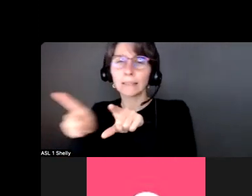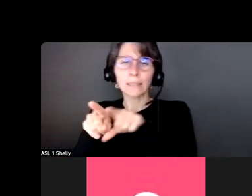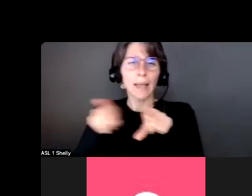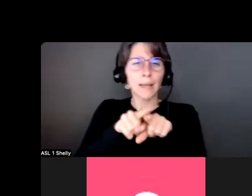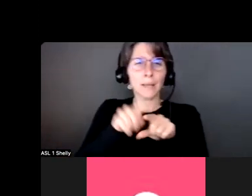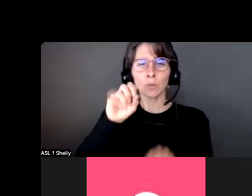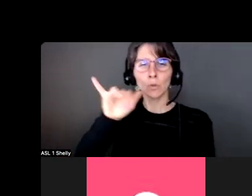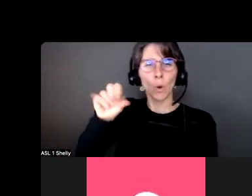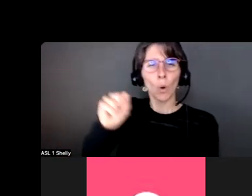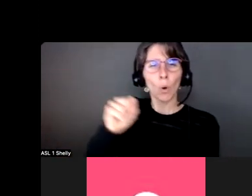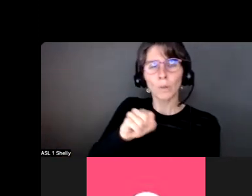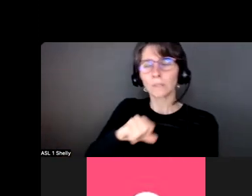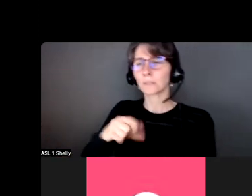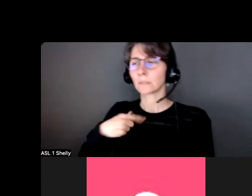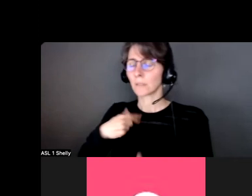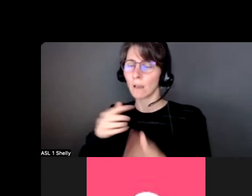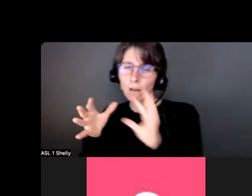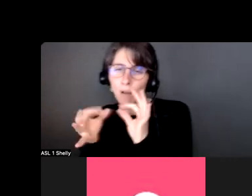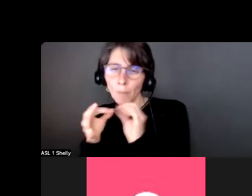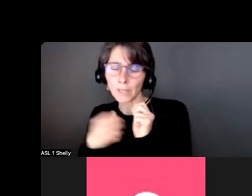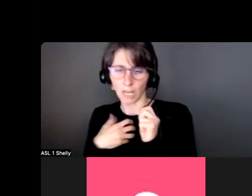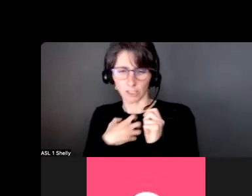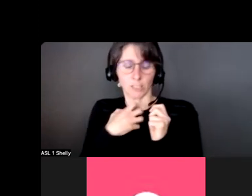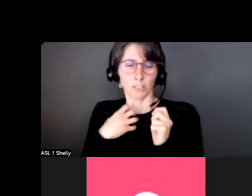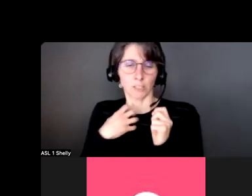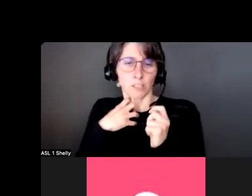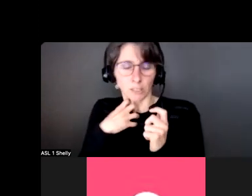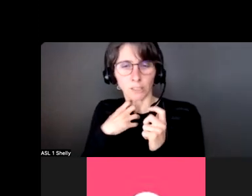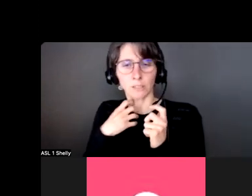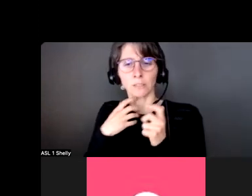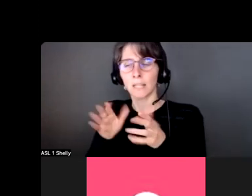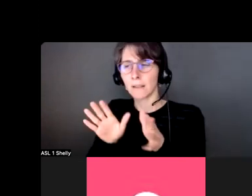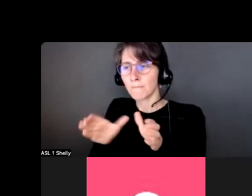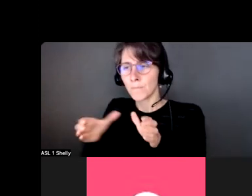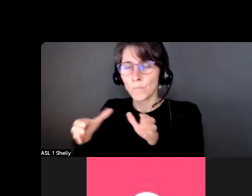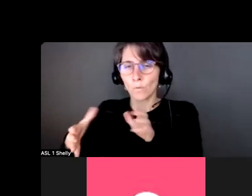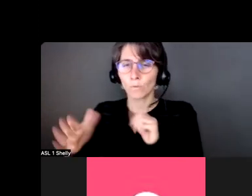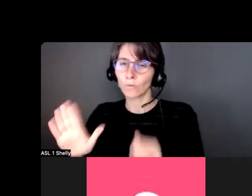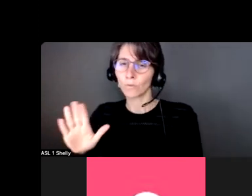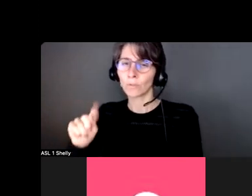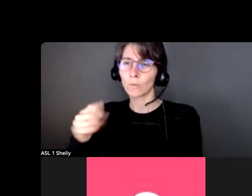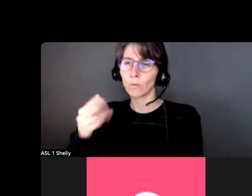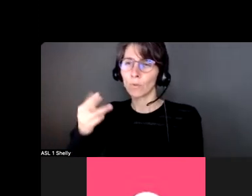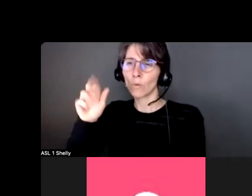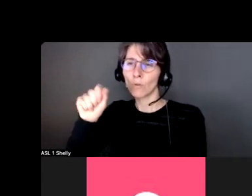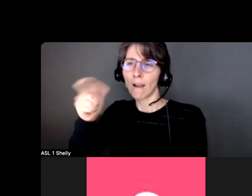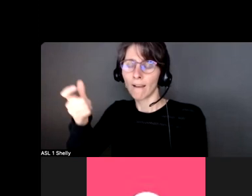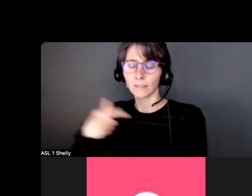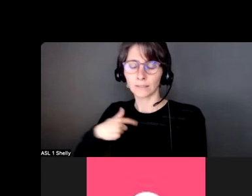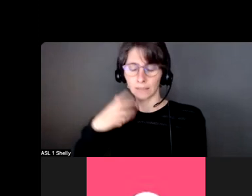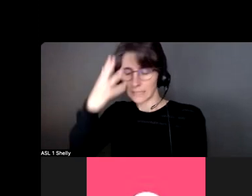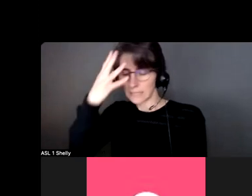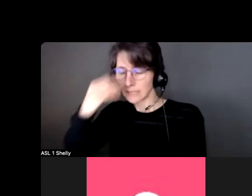calm it. I grunt while moving its thorax. In its sleep, this thing dreams